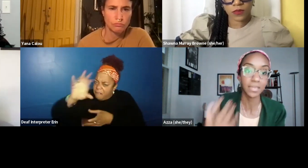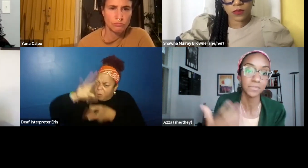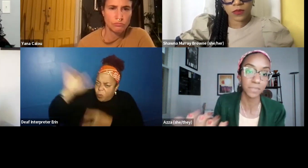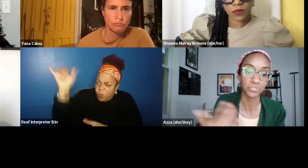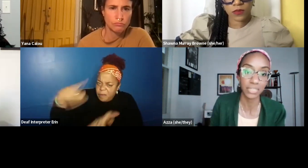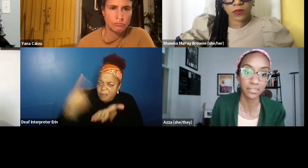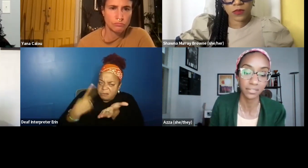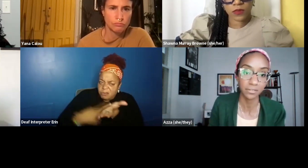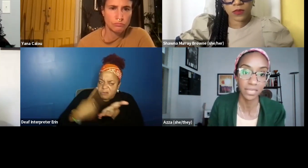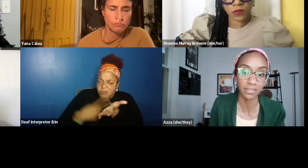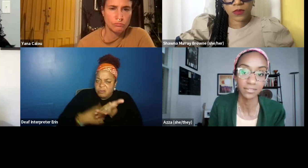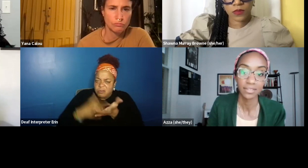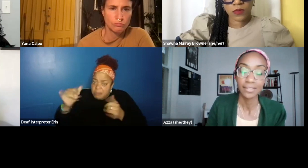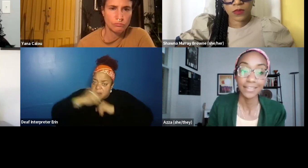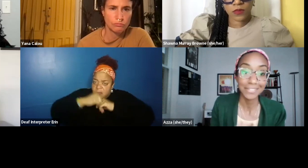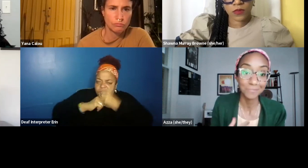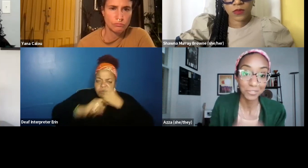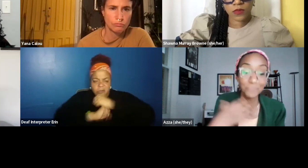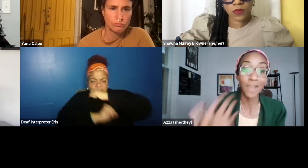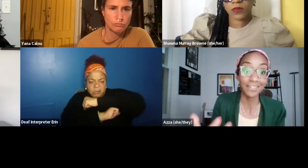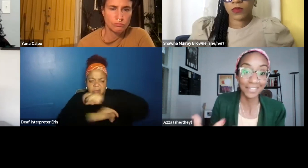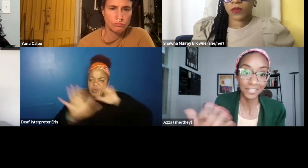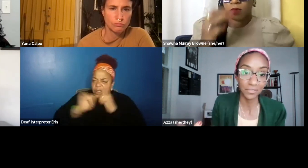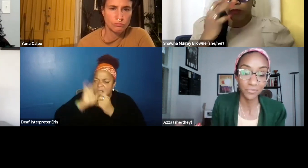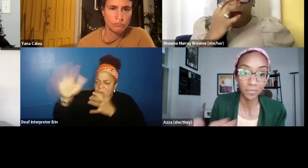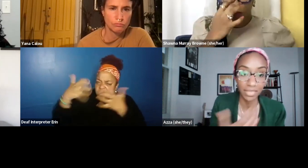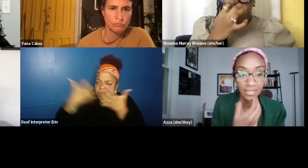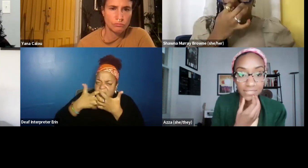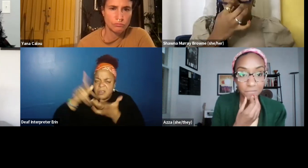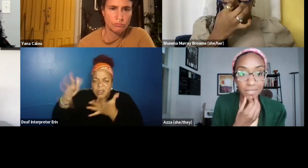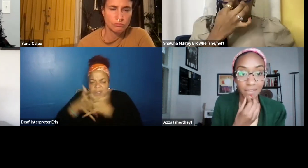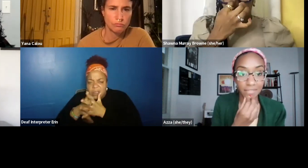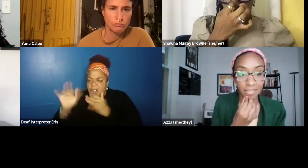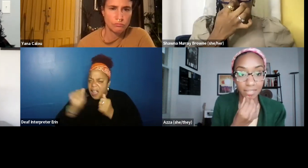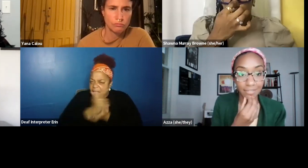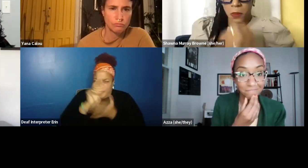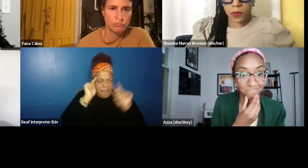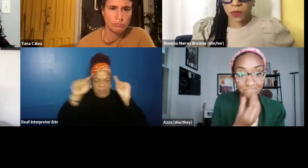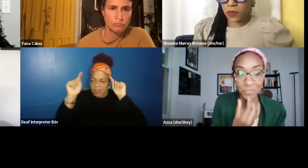are became especially clear to me, and especially radicalizing for me as I've been